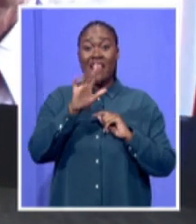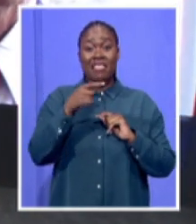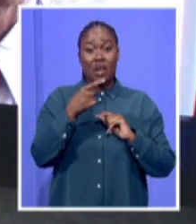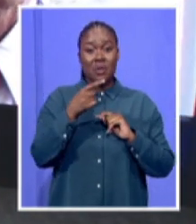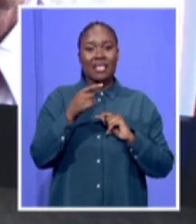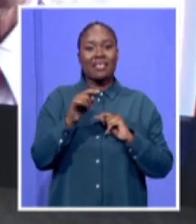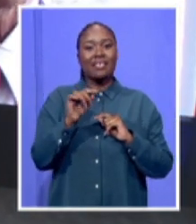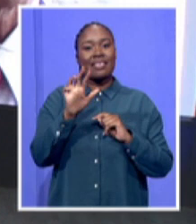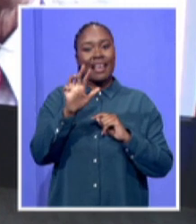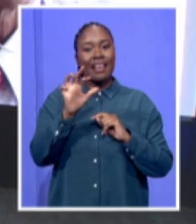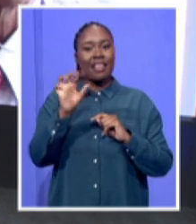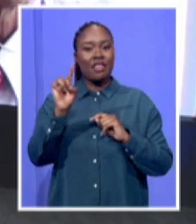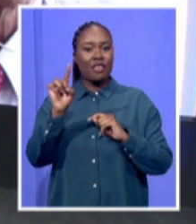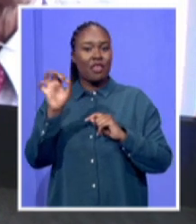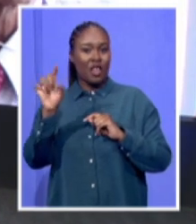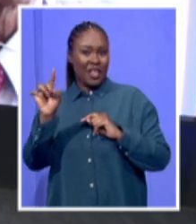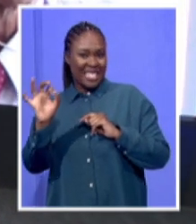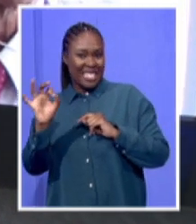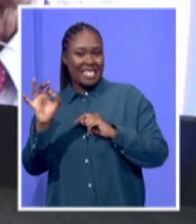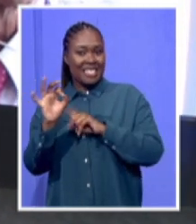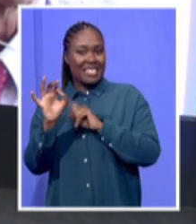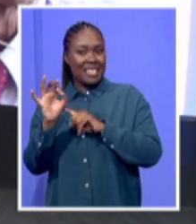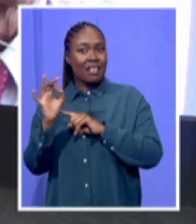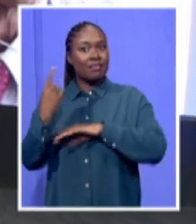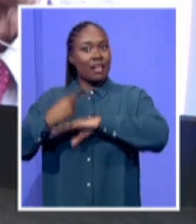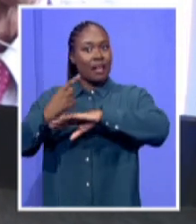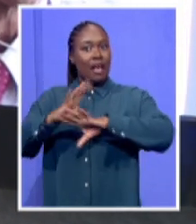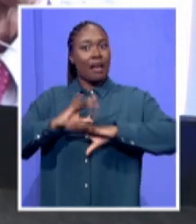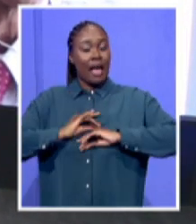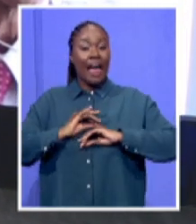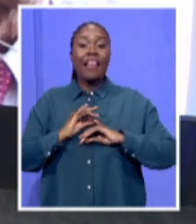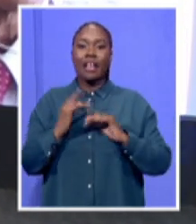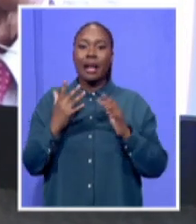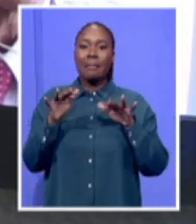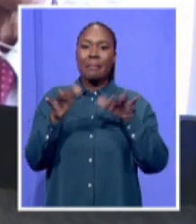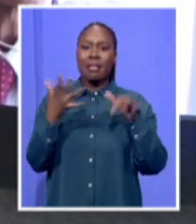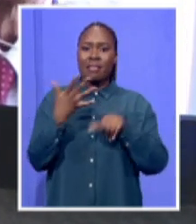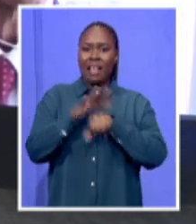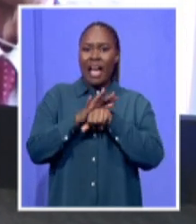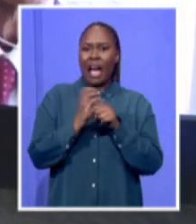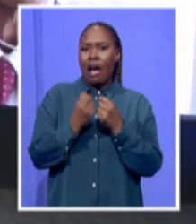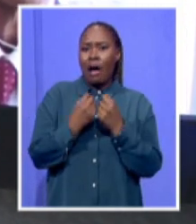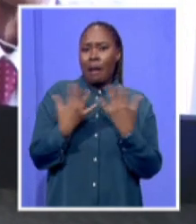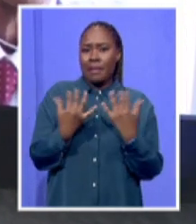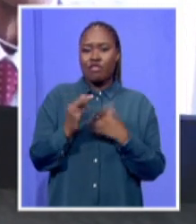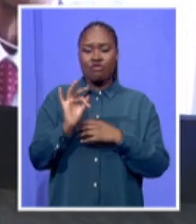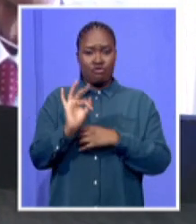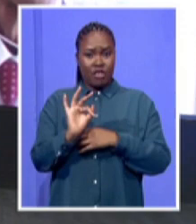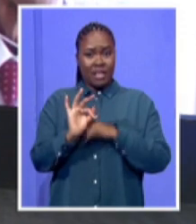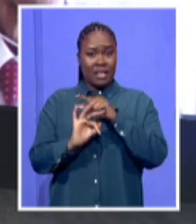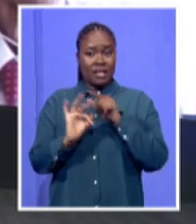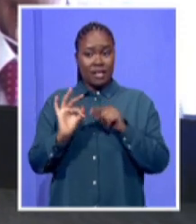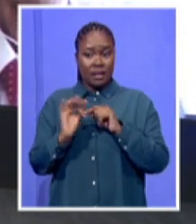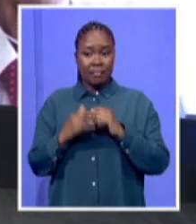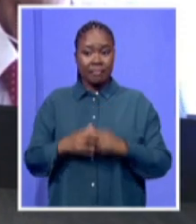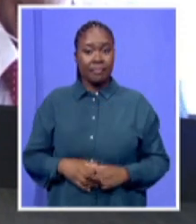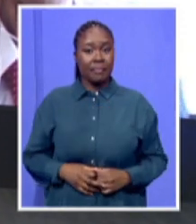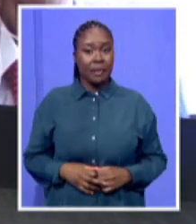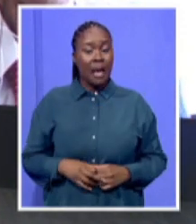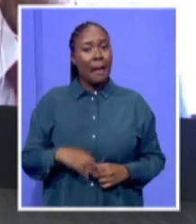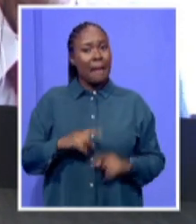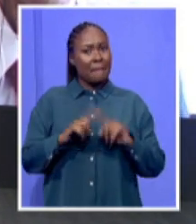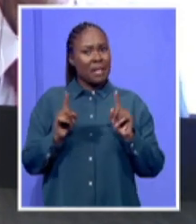5,913 and deaths in the last 24 hours at 3. Are we still vigorously and rigorously